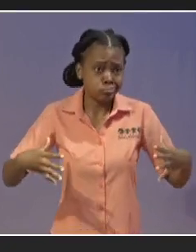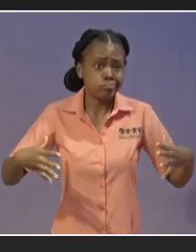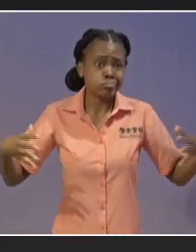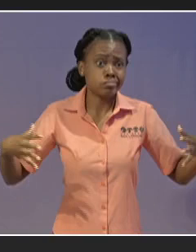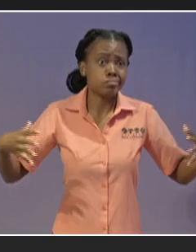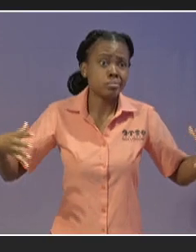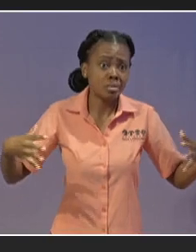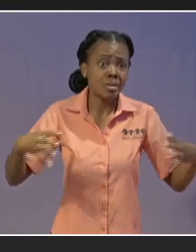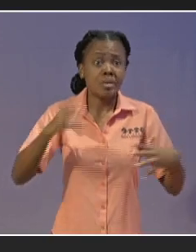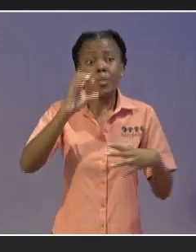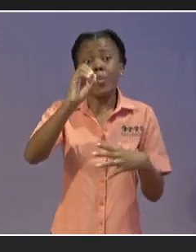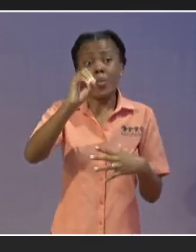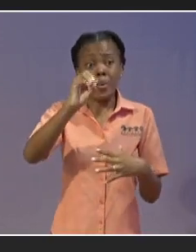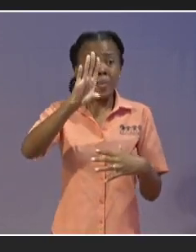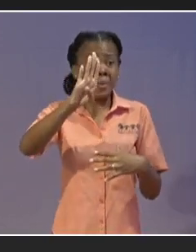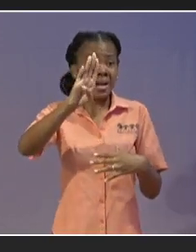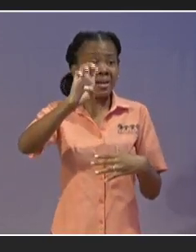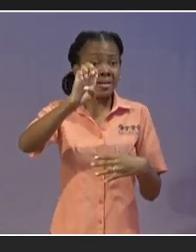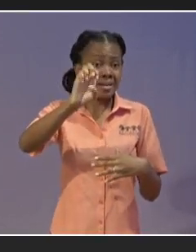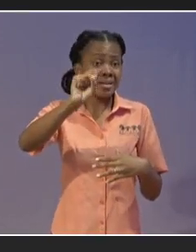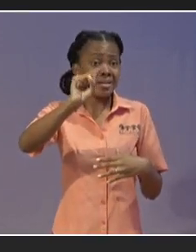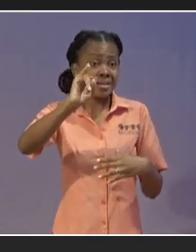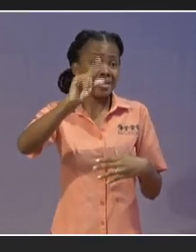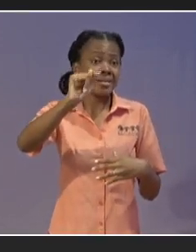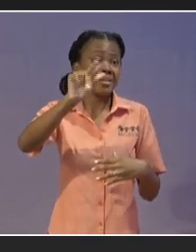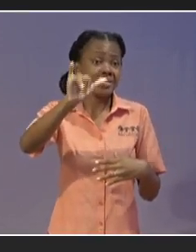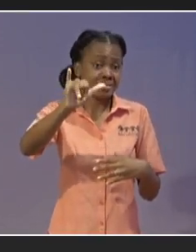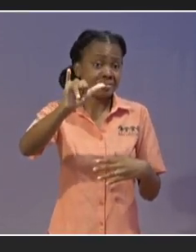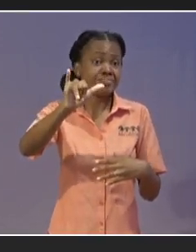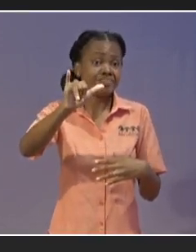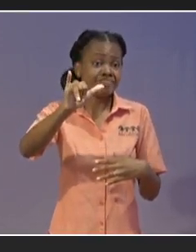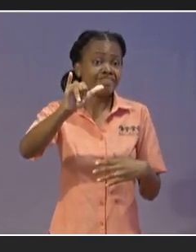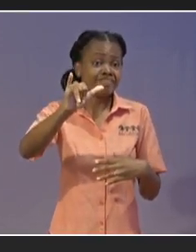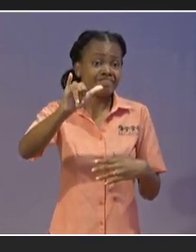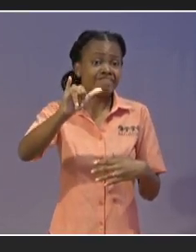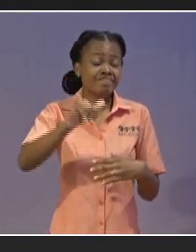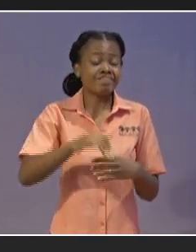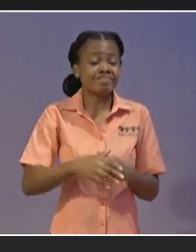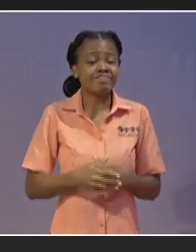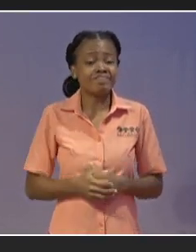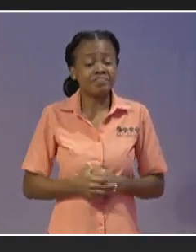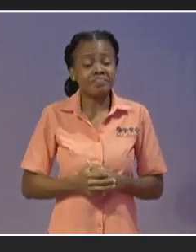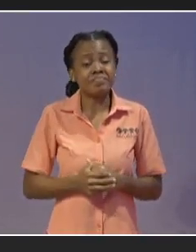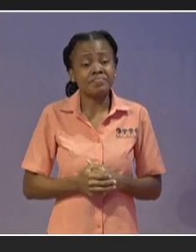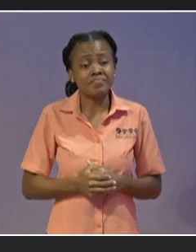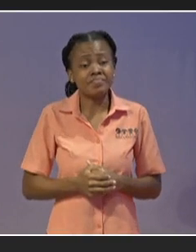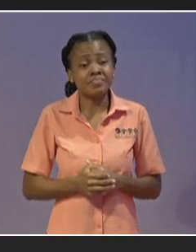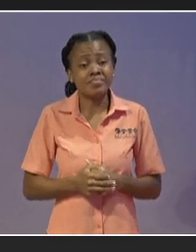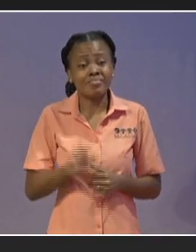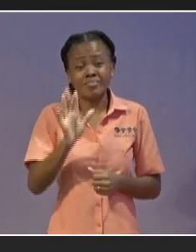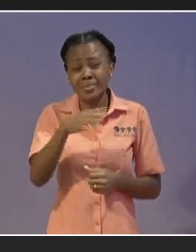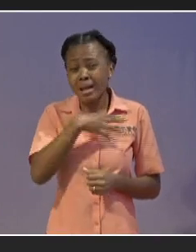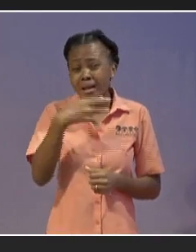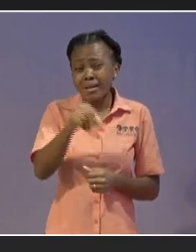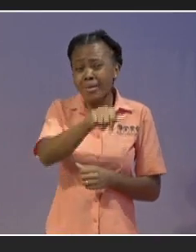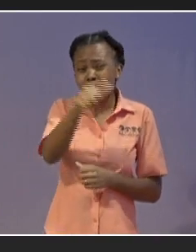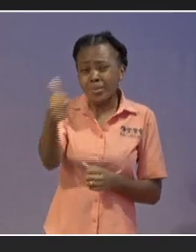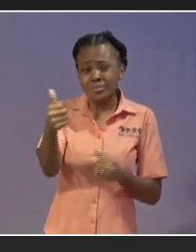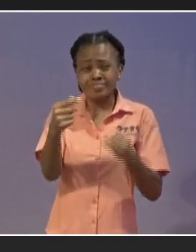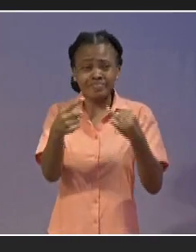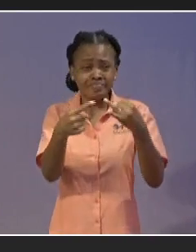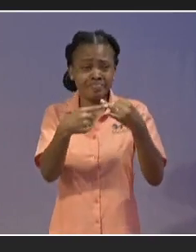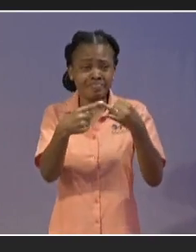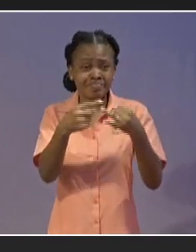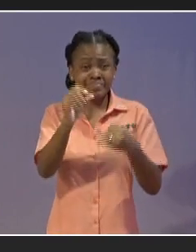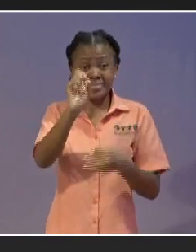immune deficiencies, also like sickle cell. So I want to reiterate, obesity and sickle cell, aside from the cardiac elements